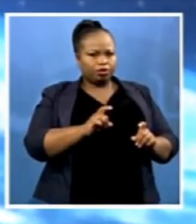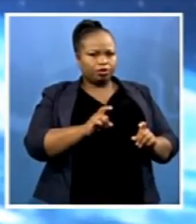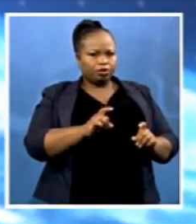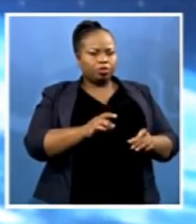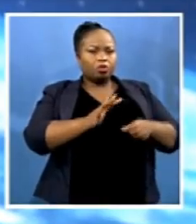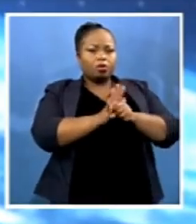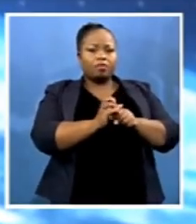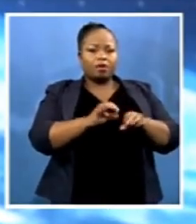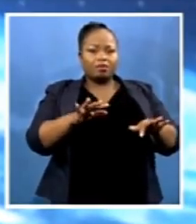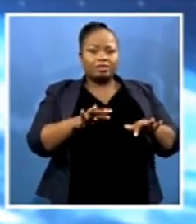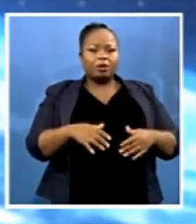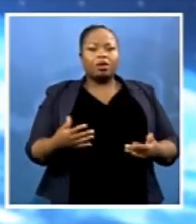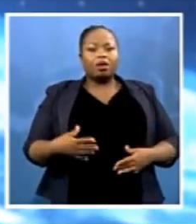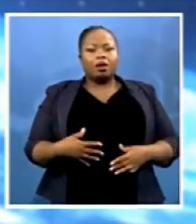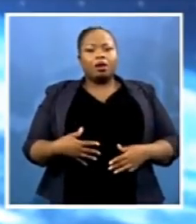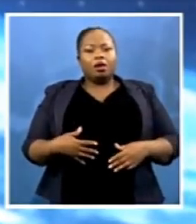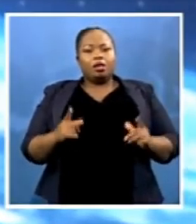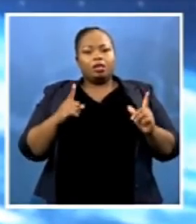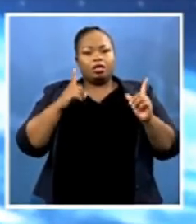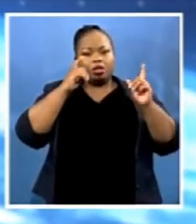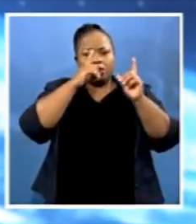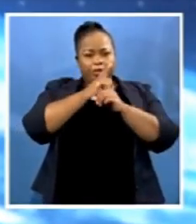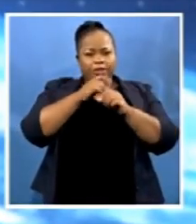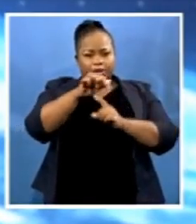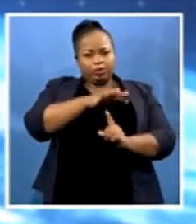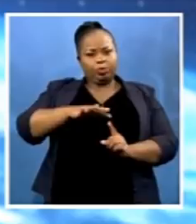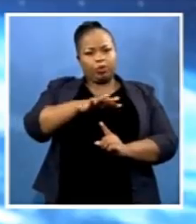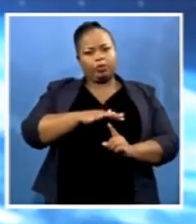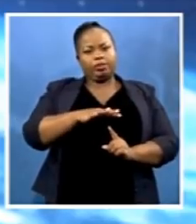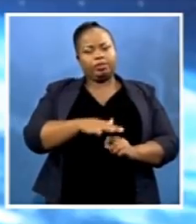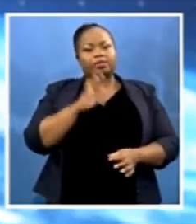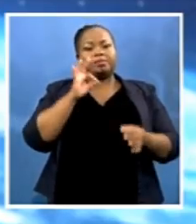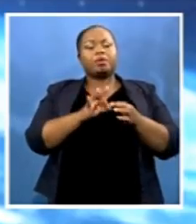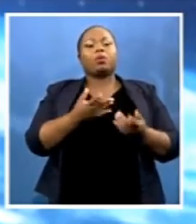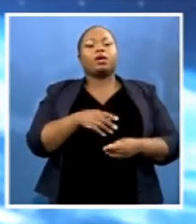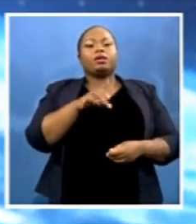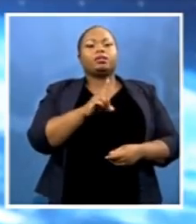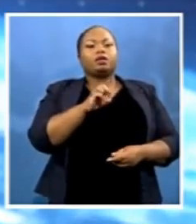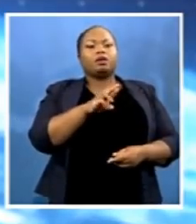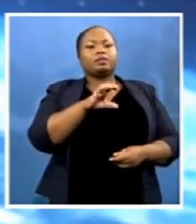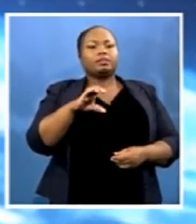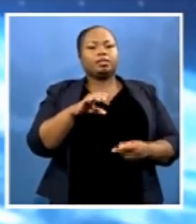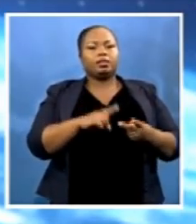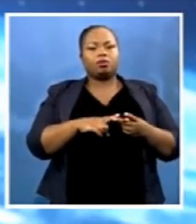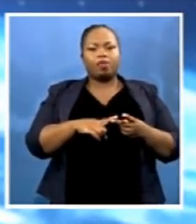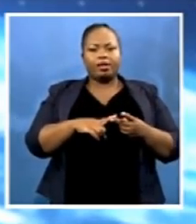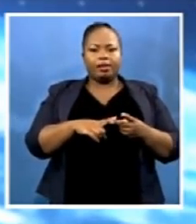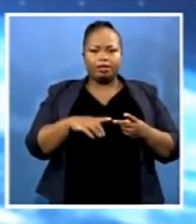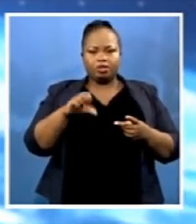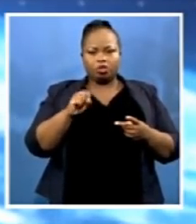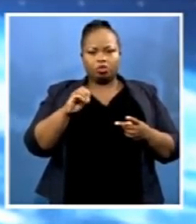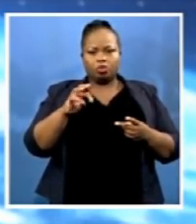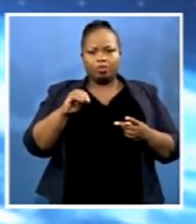zones, particularly DRC, Libya, Somalia, but especially Burkina Faso. And I